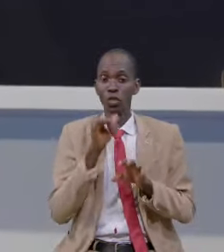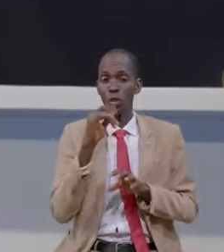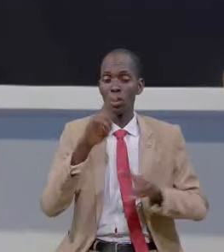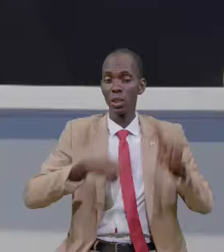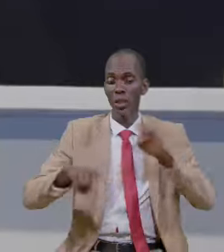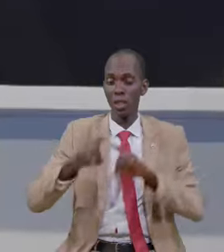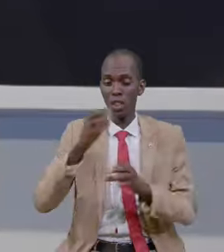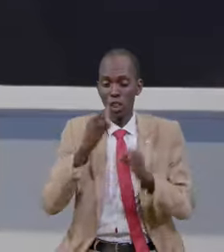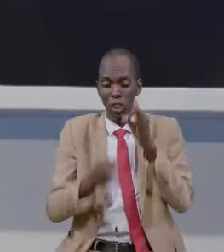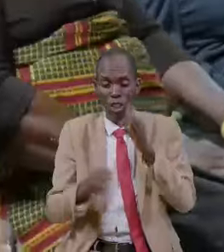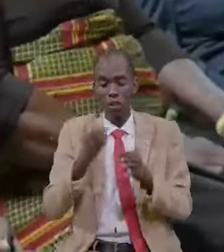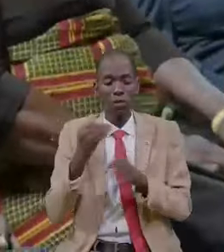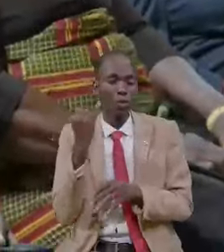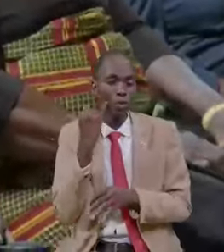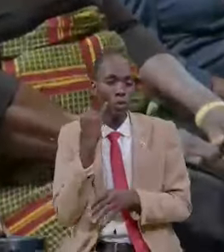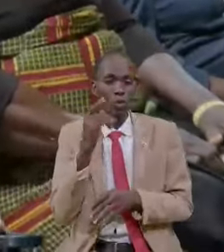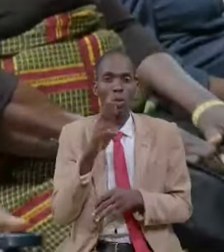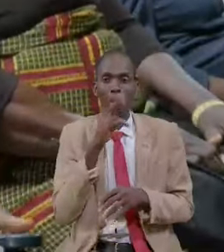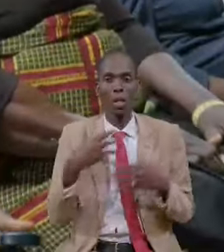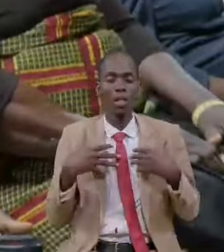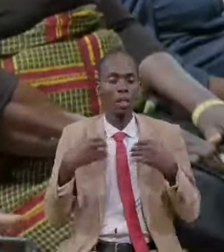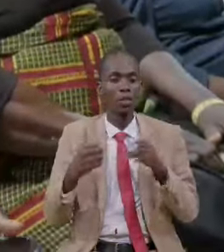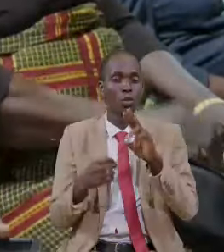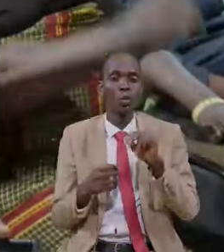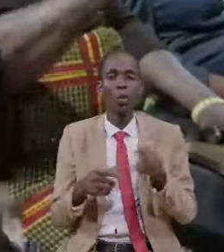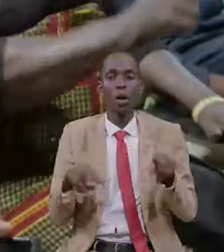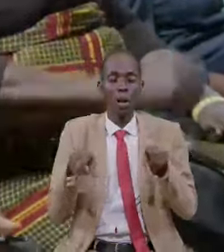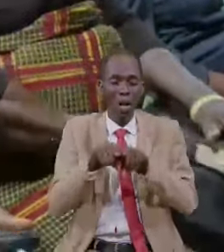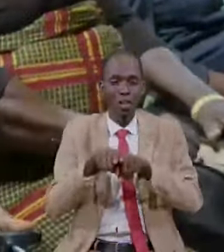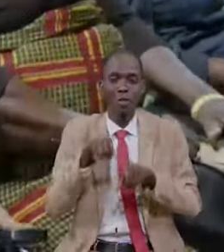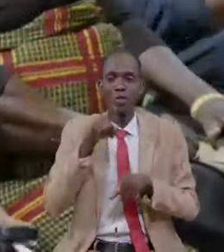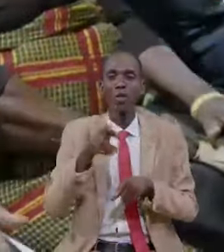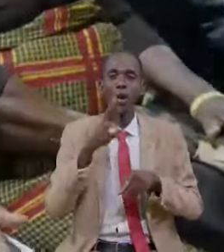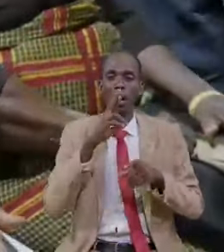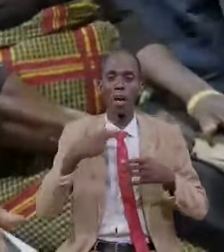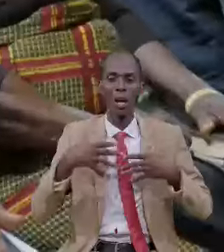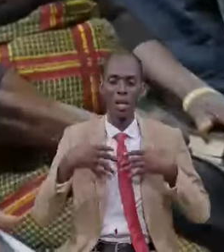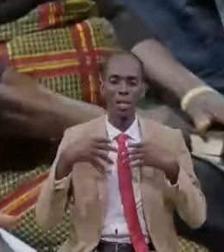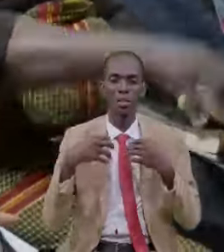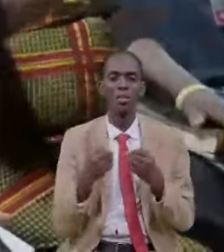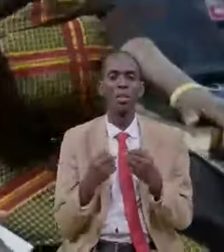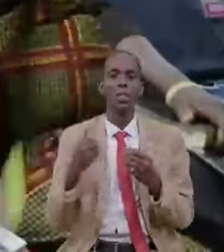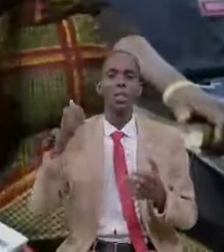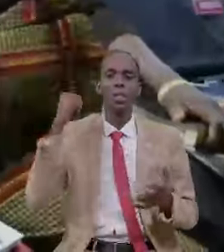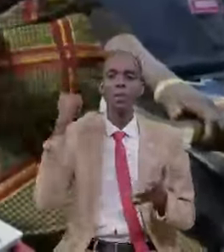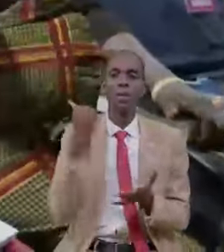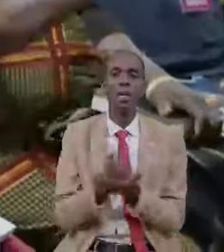say as you are healed. Say amen.